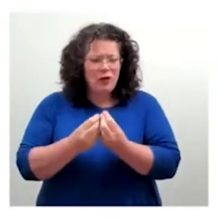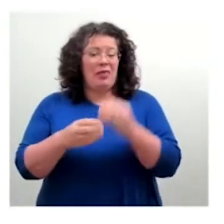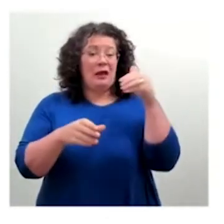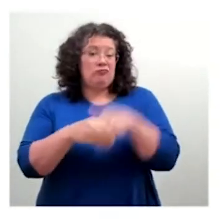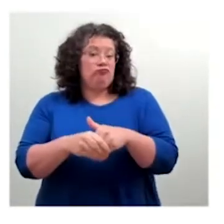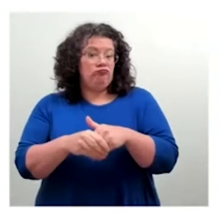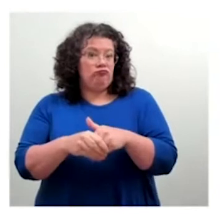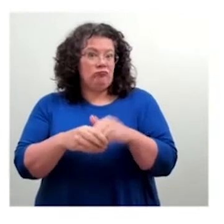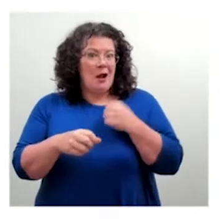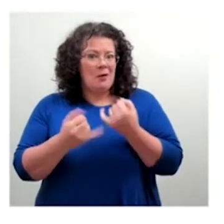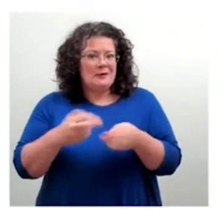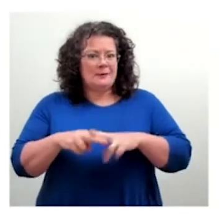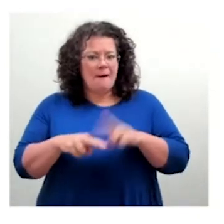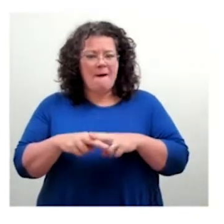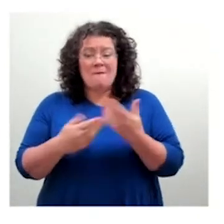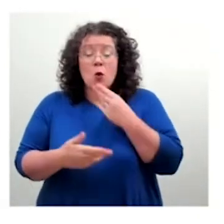you. Irene.